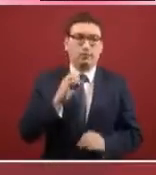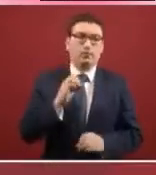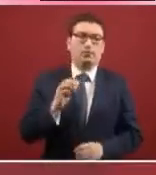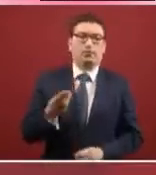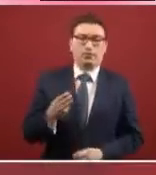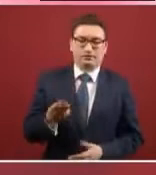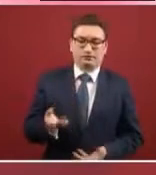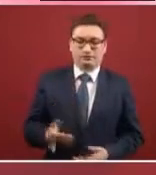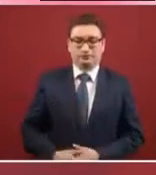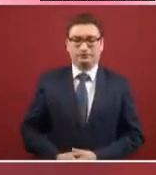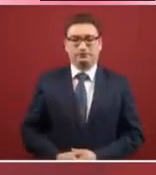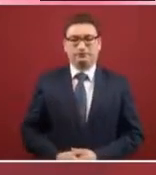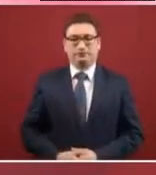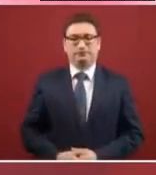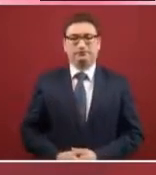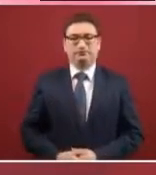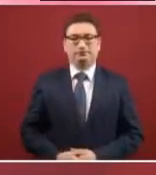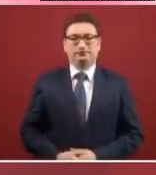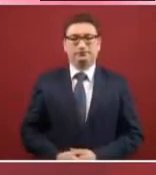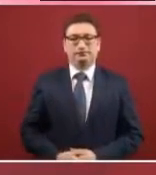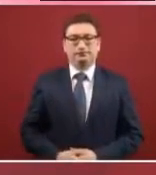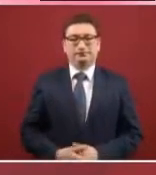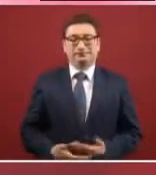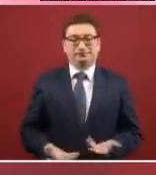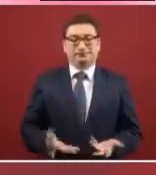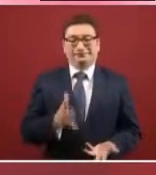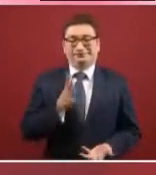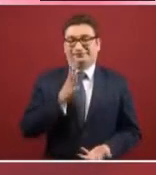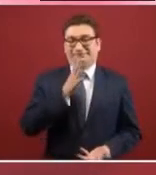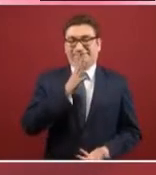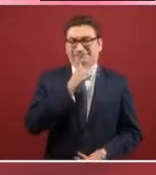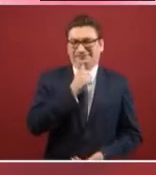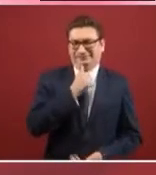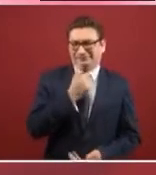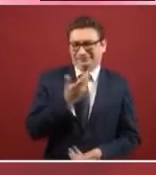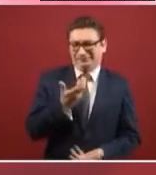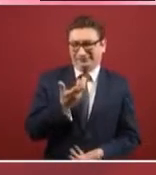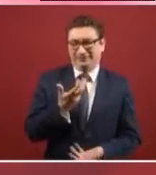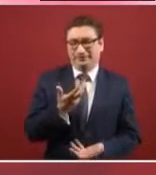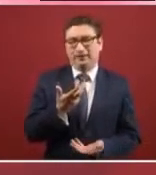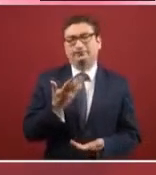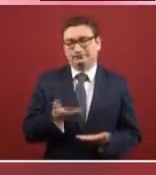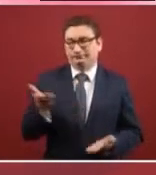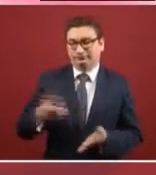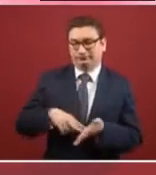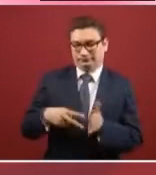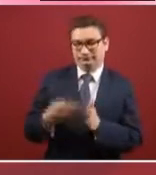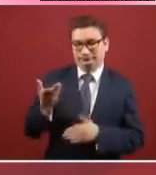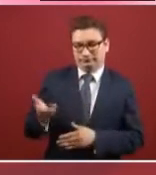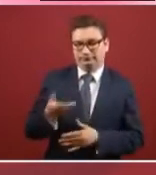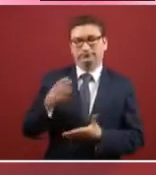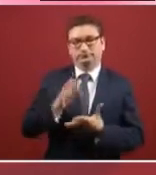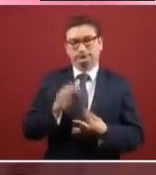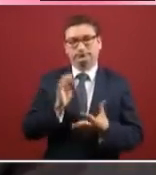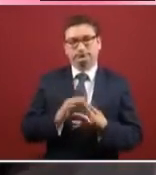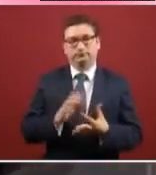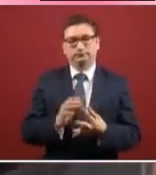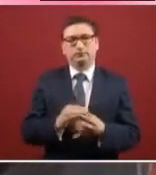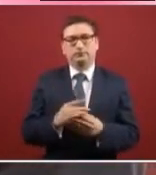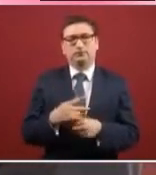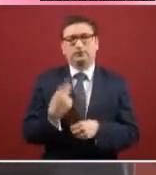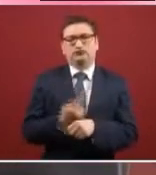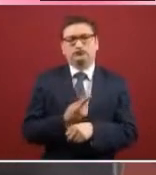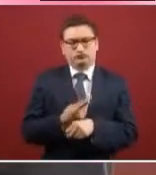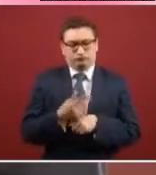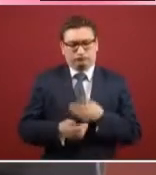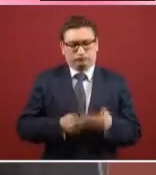May y no se pudo. And it was not. Entonces, we ahora, were not unable to do it. A explicar cómo vamos.